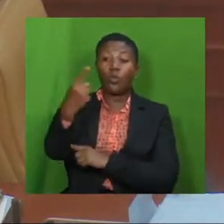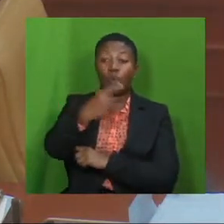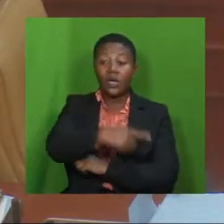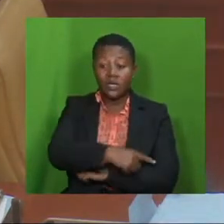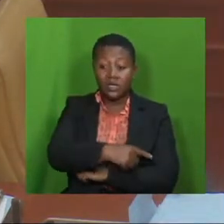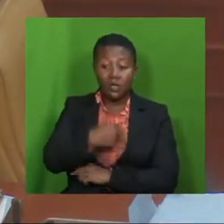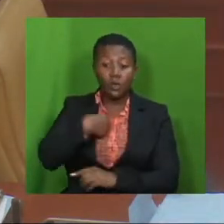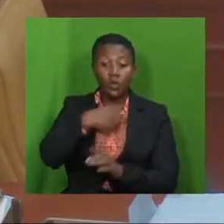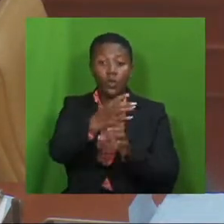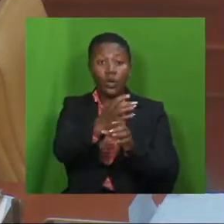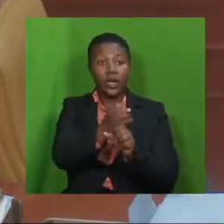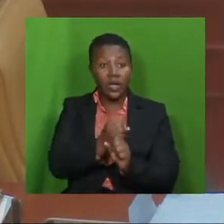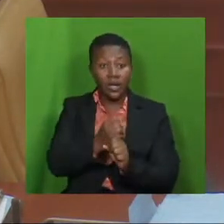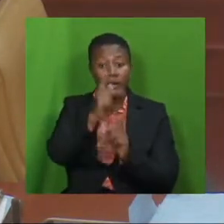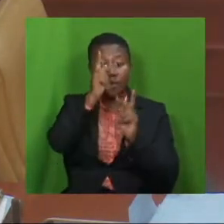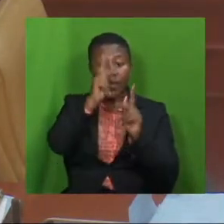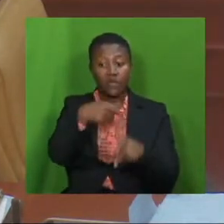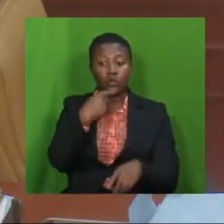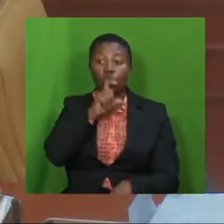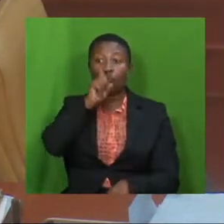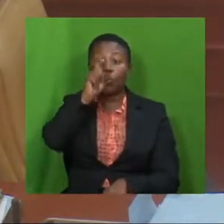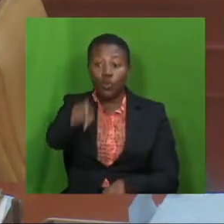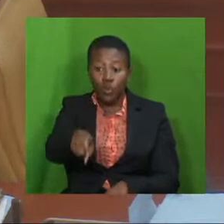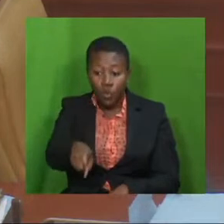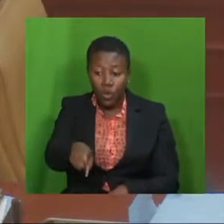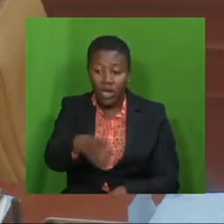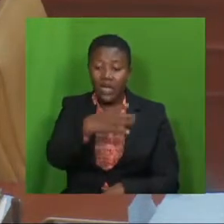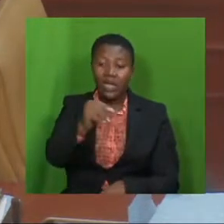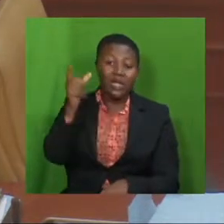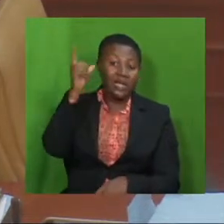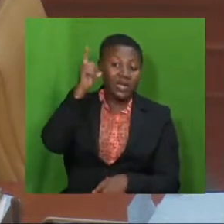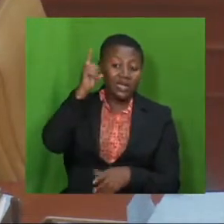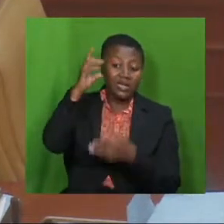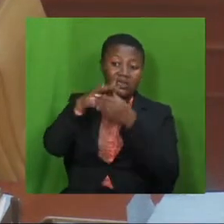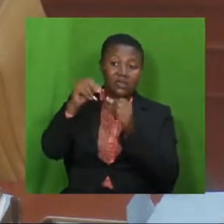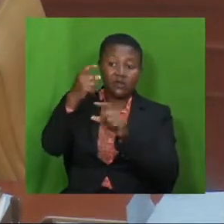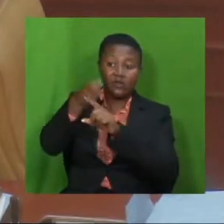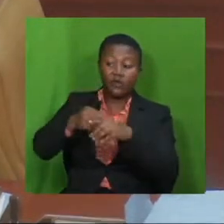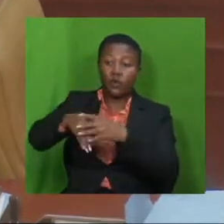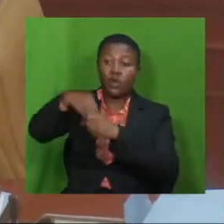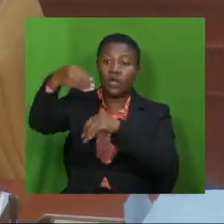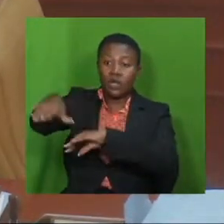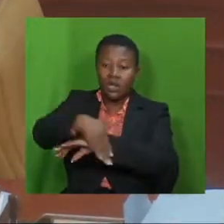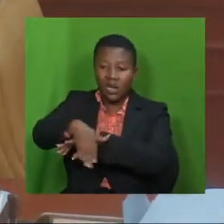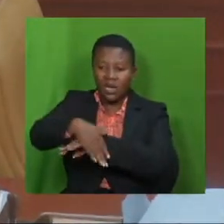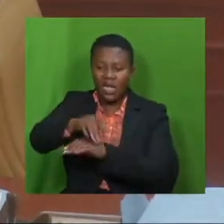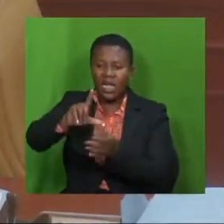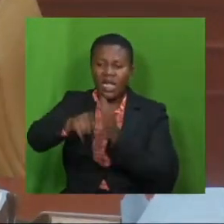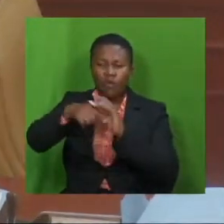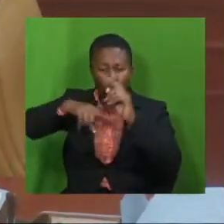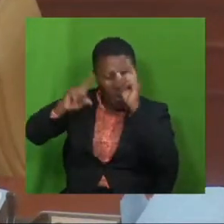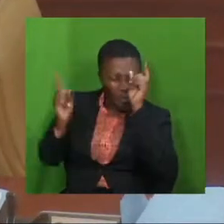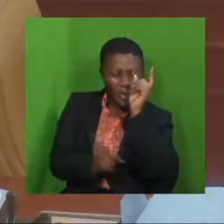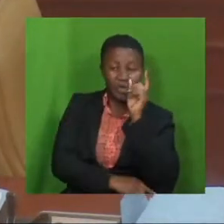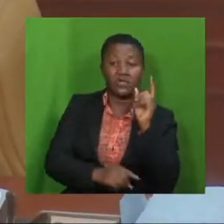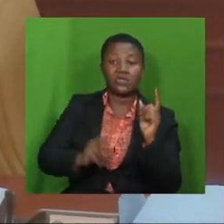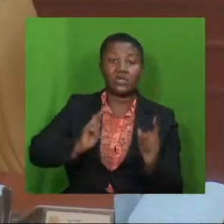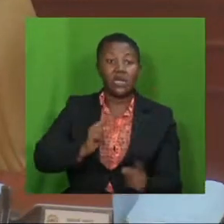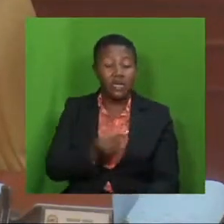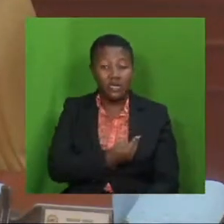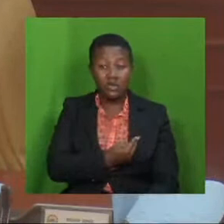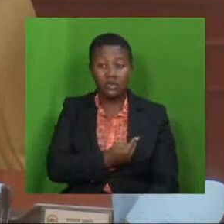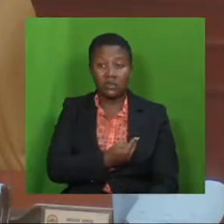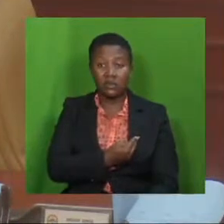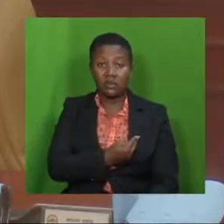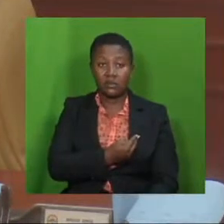who will simply take statements from outsiders and begin to penalize individual members of Parliament. It is on this basis that I call on